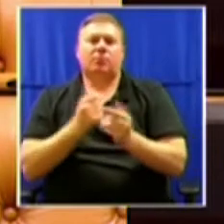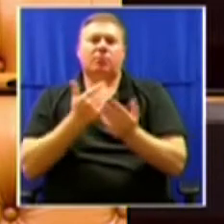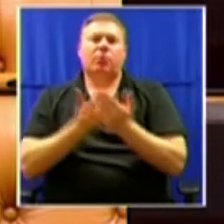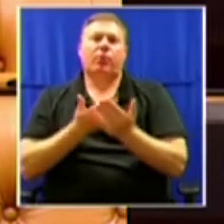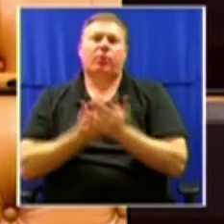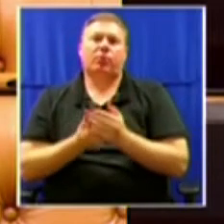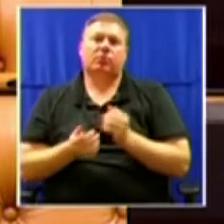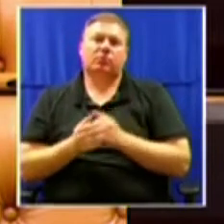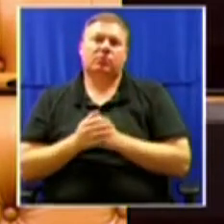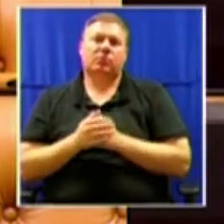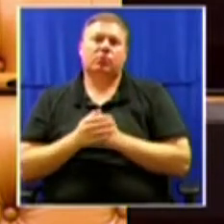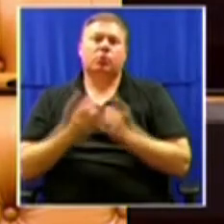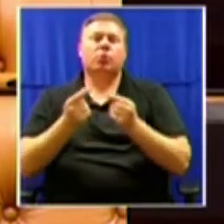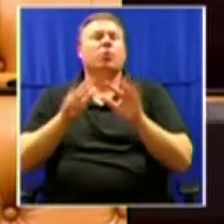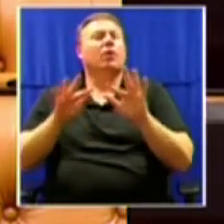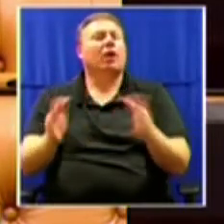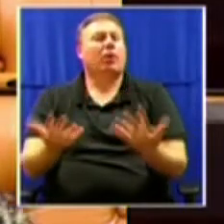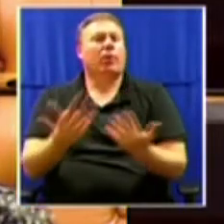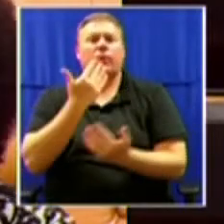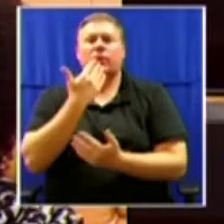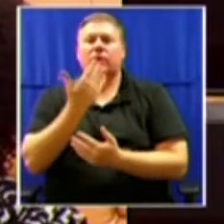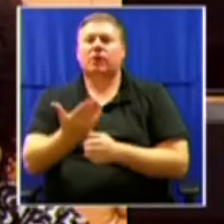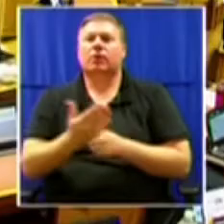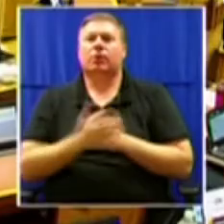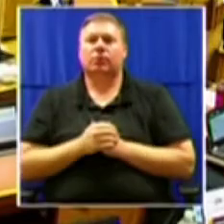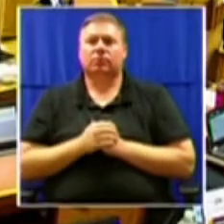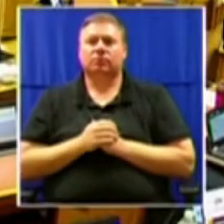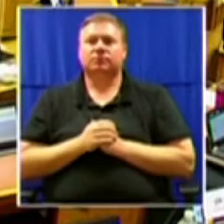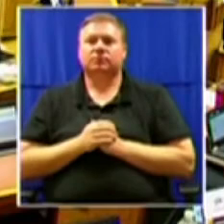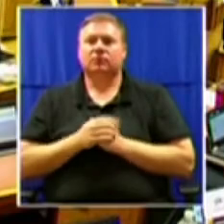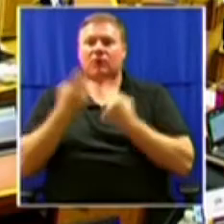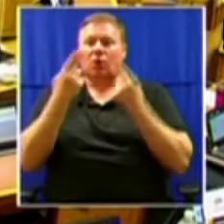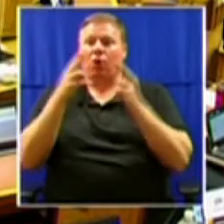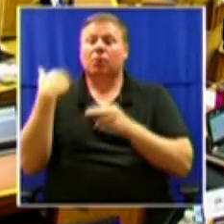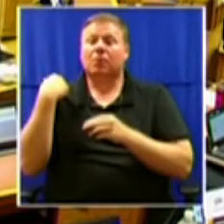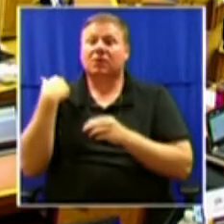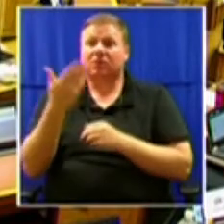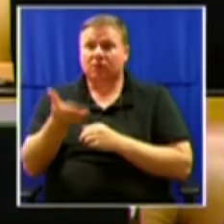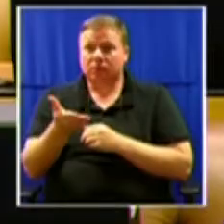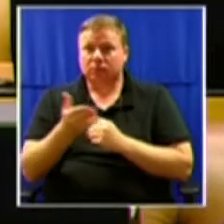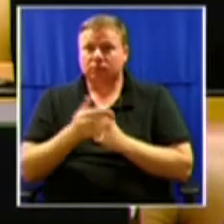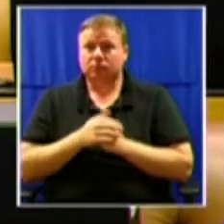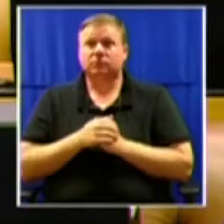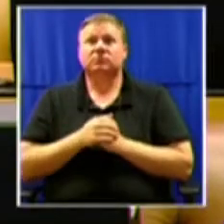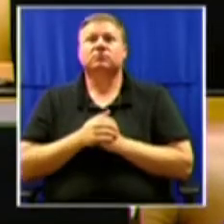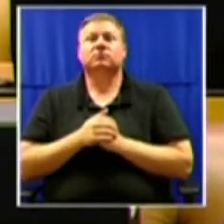of these cases? Thank you. The Honourable Minister.